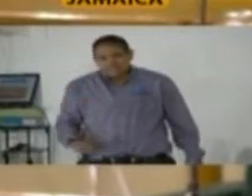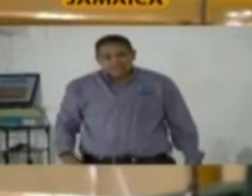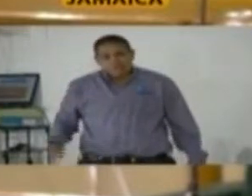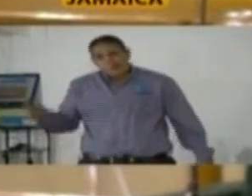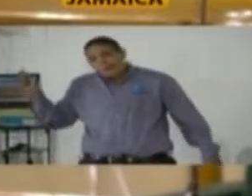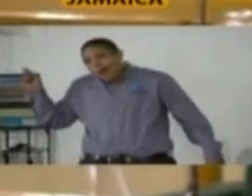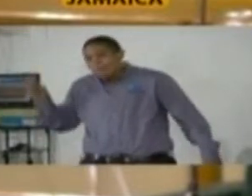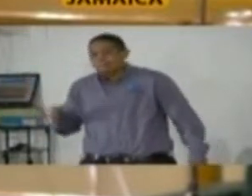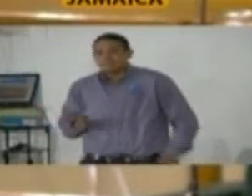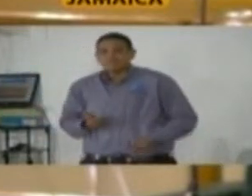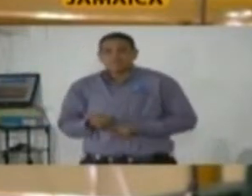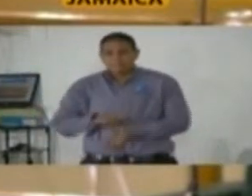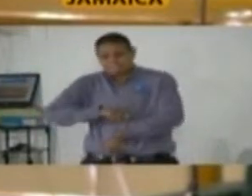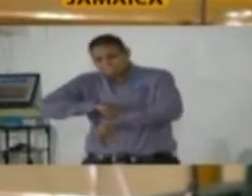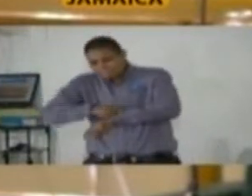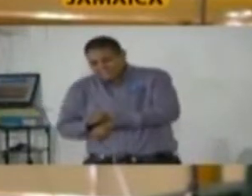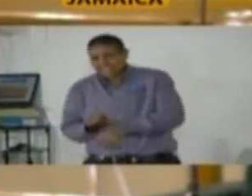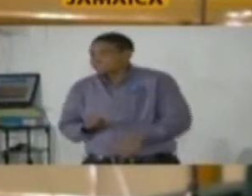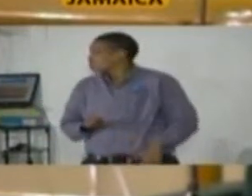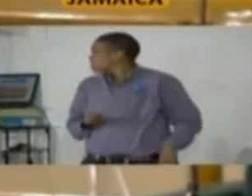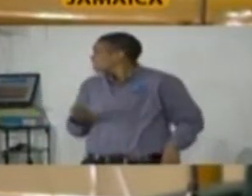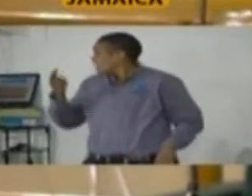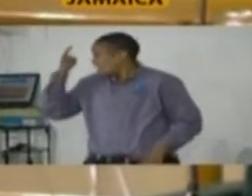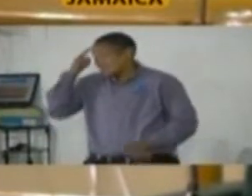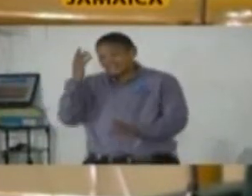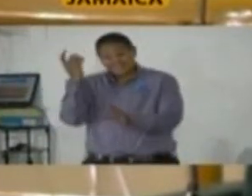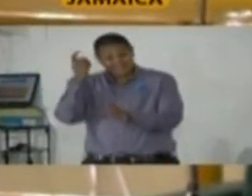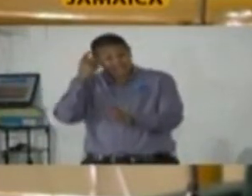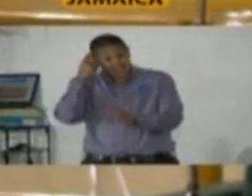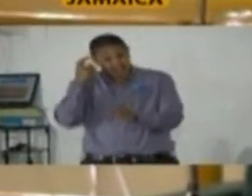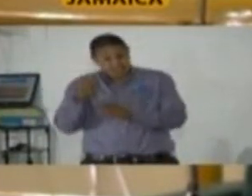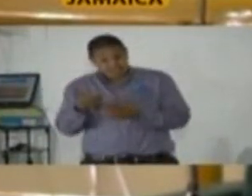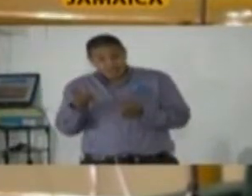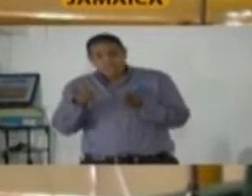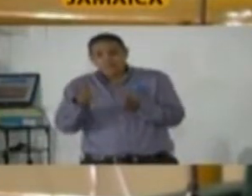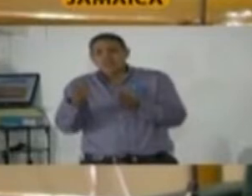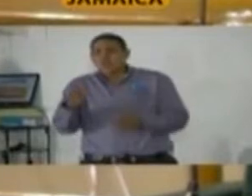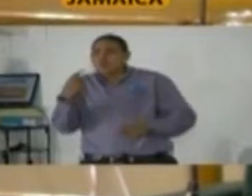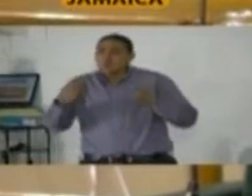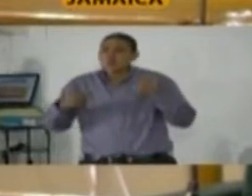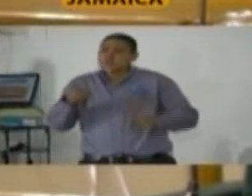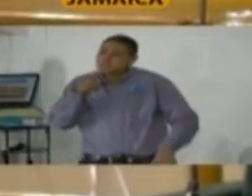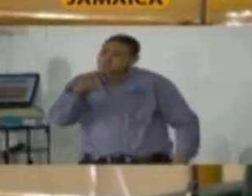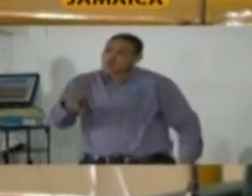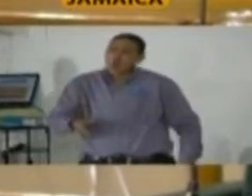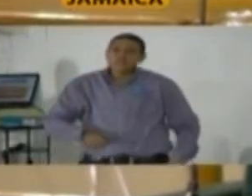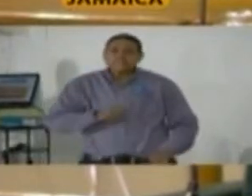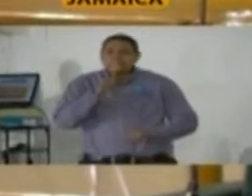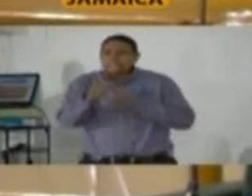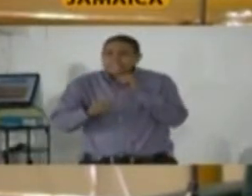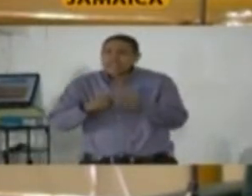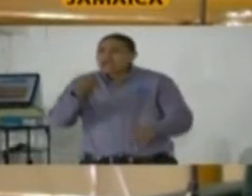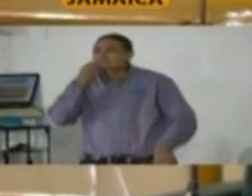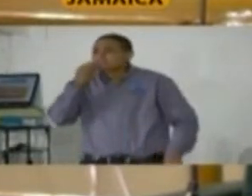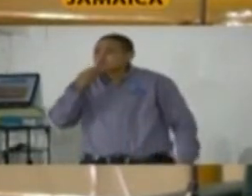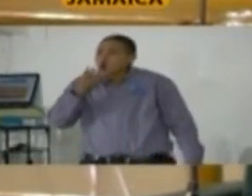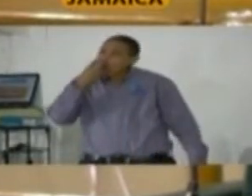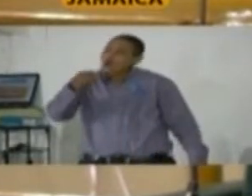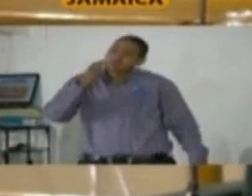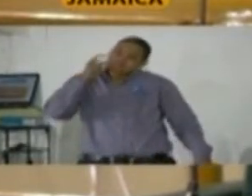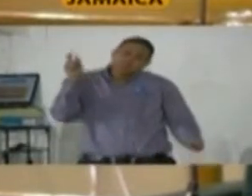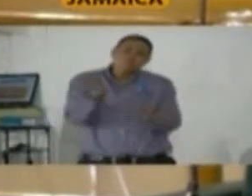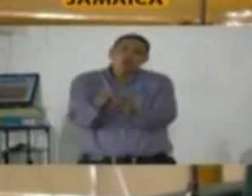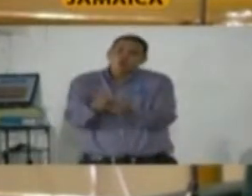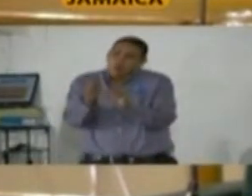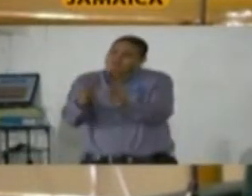implement, pinching, and the psychologically aggressive methods of quarreling, shouting, denying food, swearing, cursing,